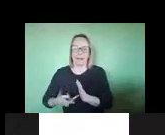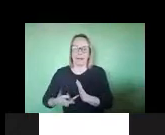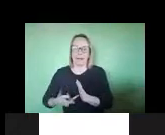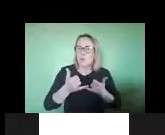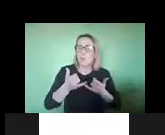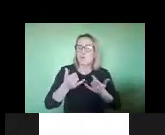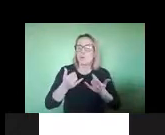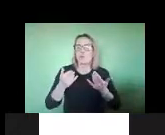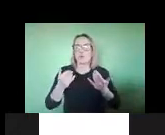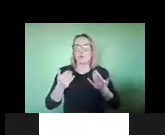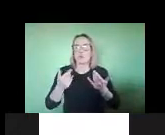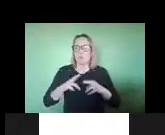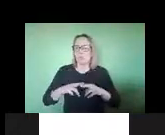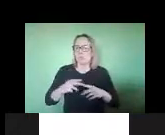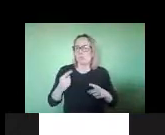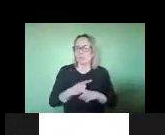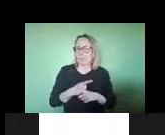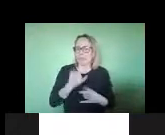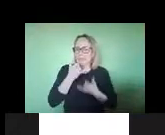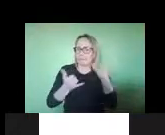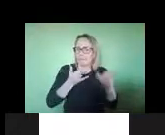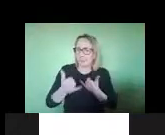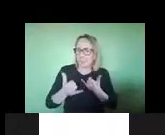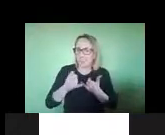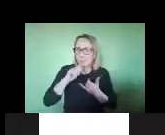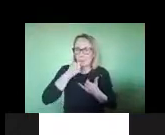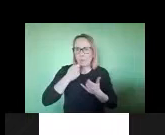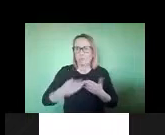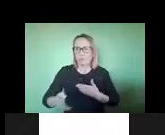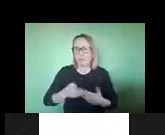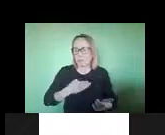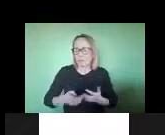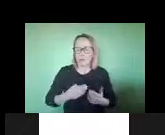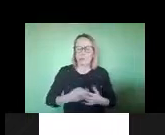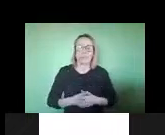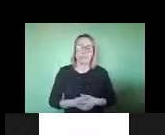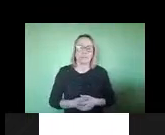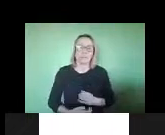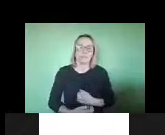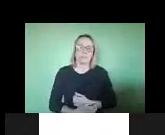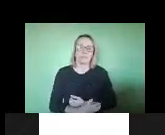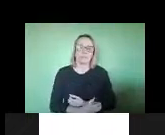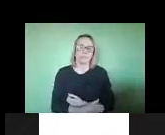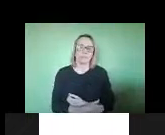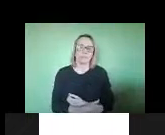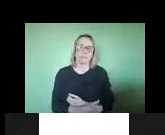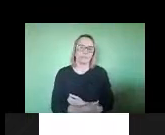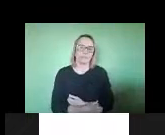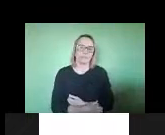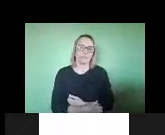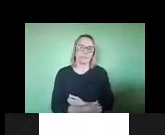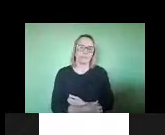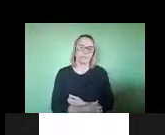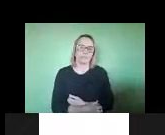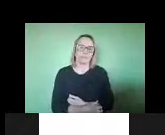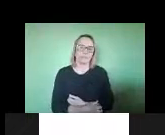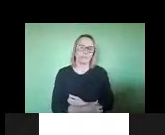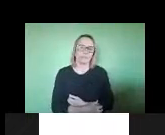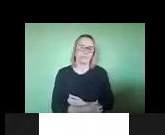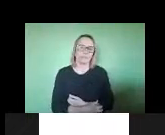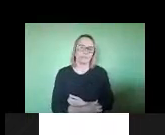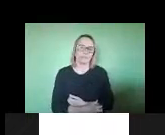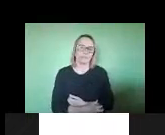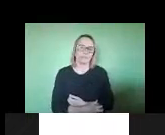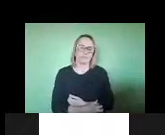to, that something's went wrong, and we'll get it back up and running as soon as we can. The other side of that, a